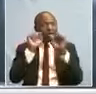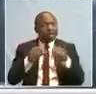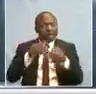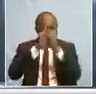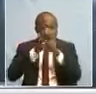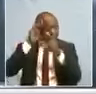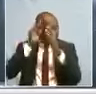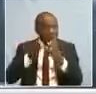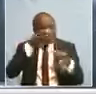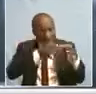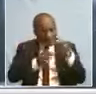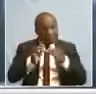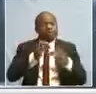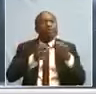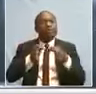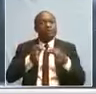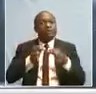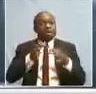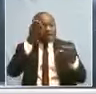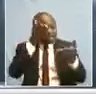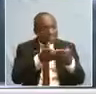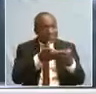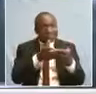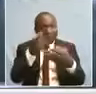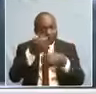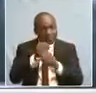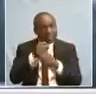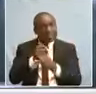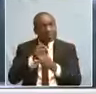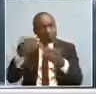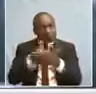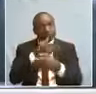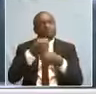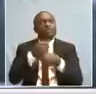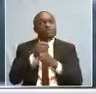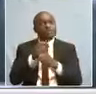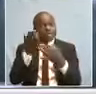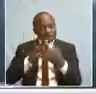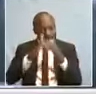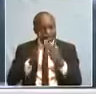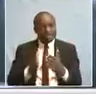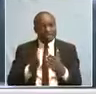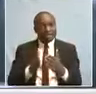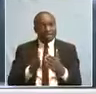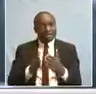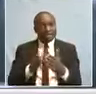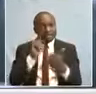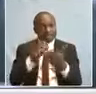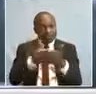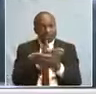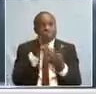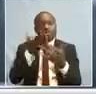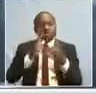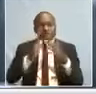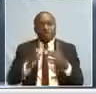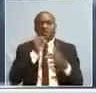Minister clarify? Does this allotment he's referring to mean that the new shares had no share value? I would